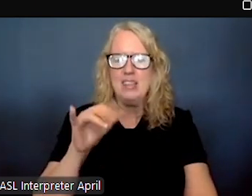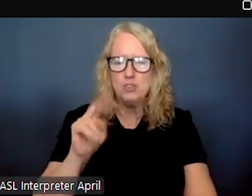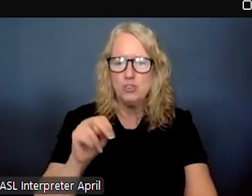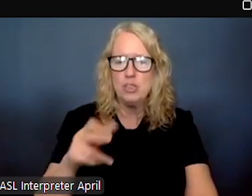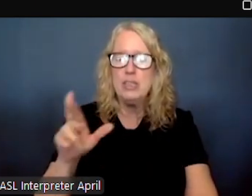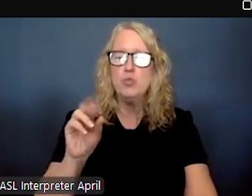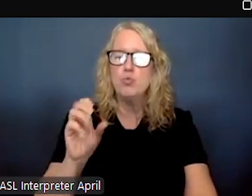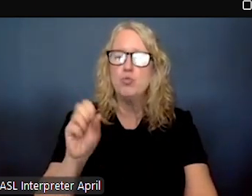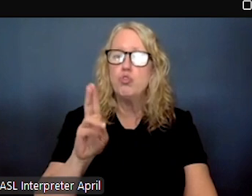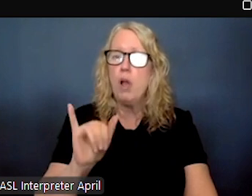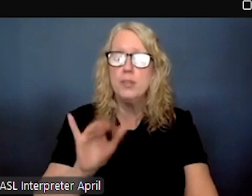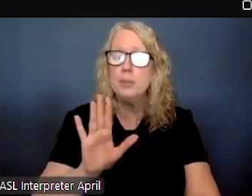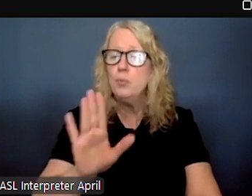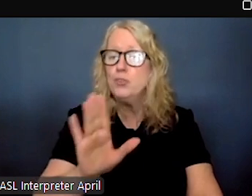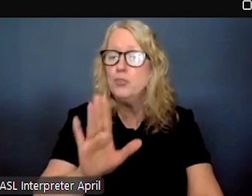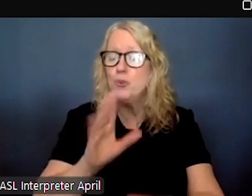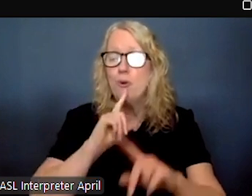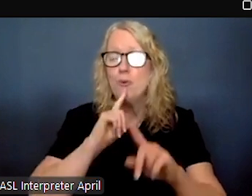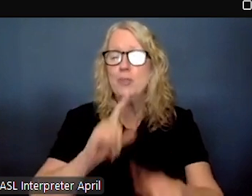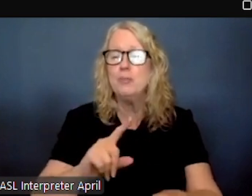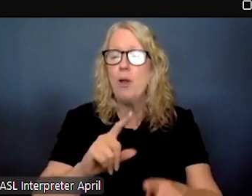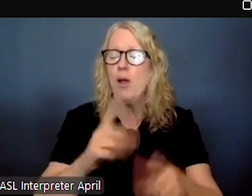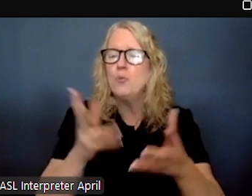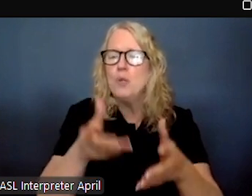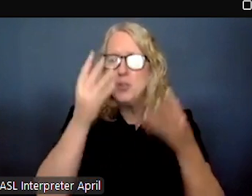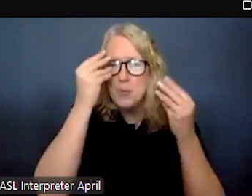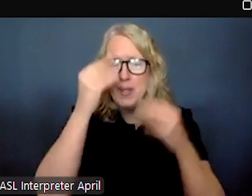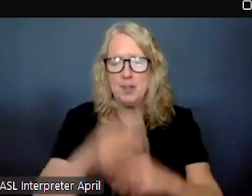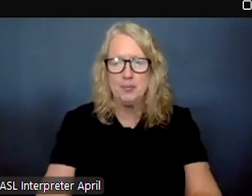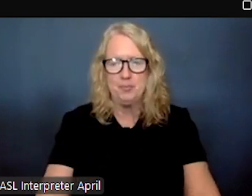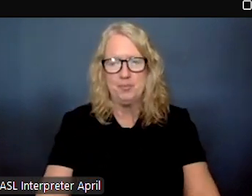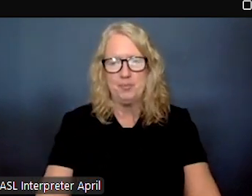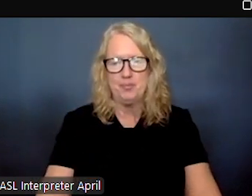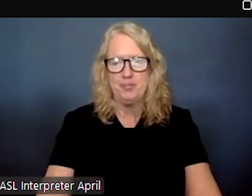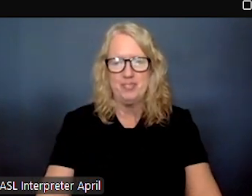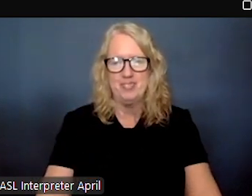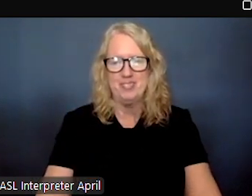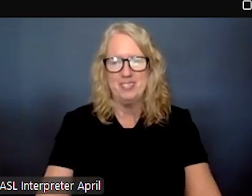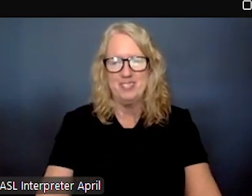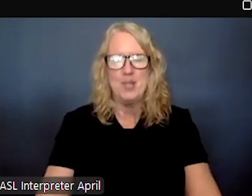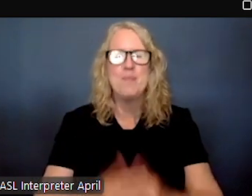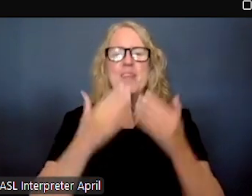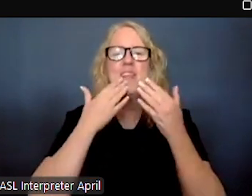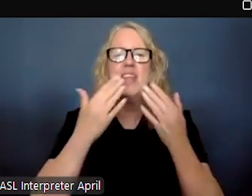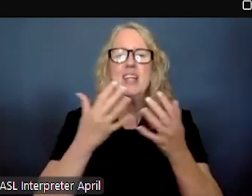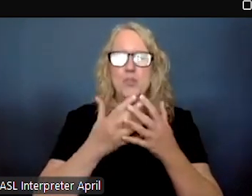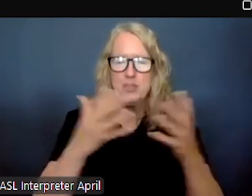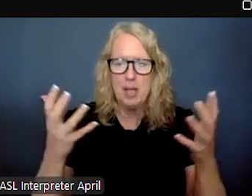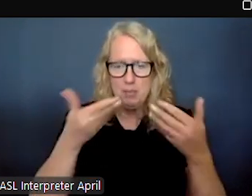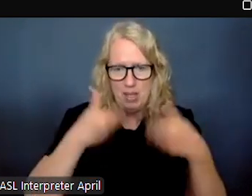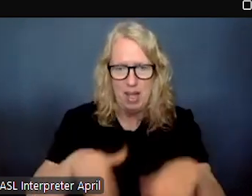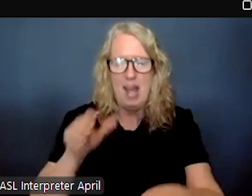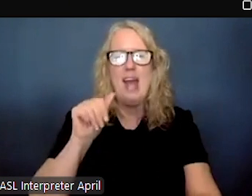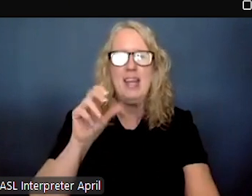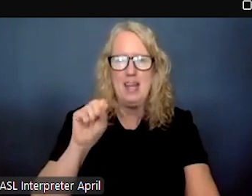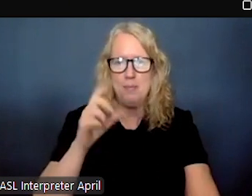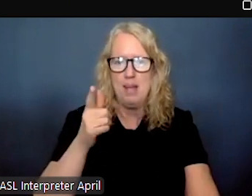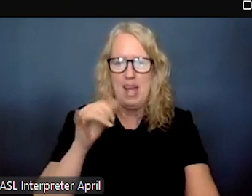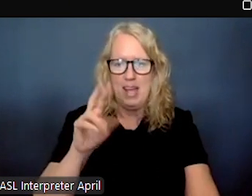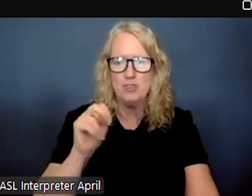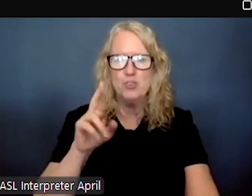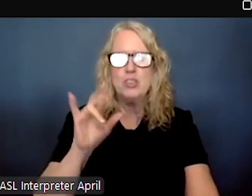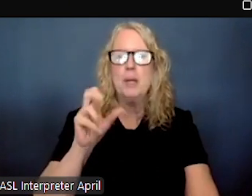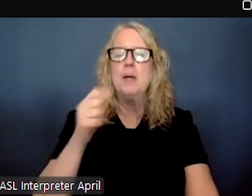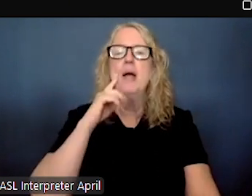Ashlyn, what is your response? What do you think? Thank you so much. My name is Ashlyn Crosby. I work